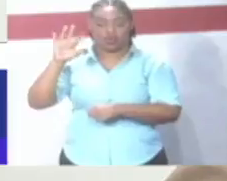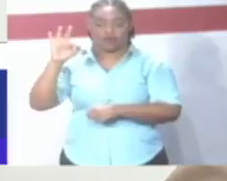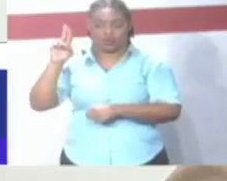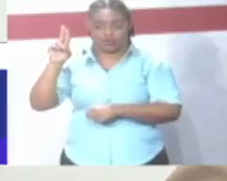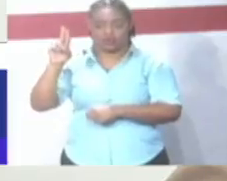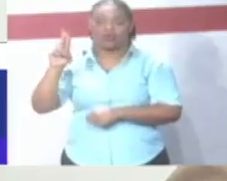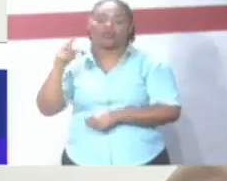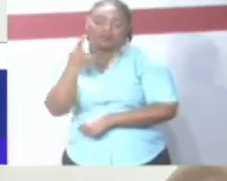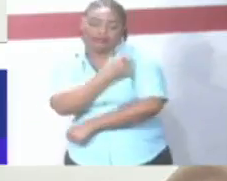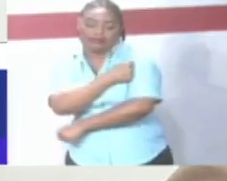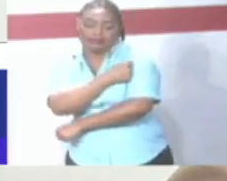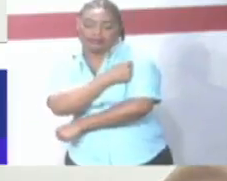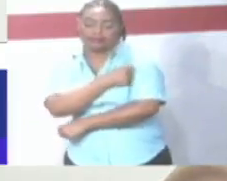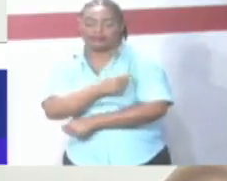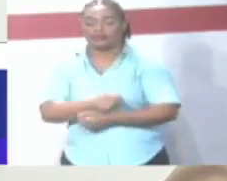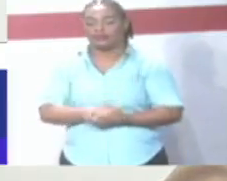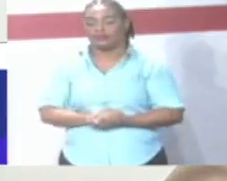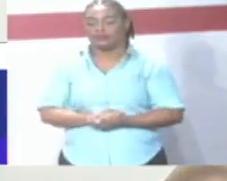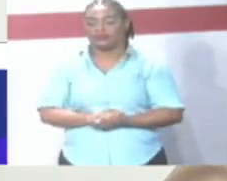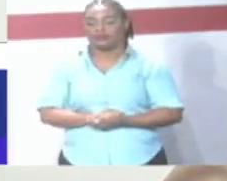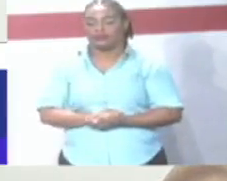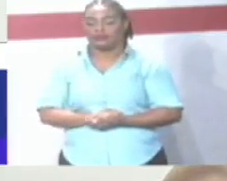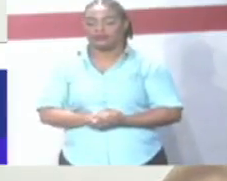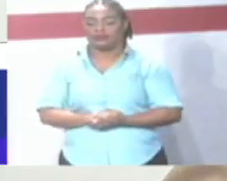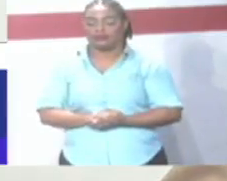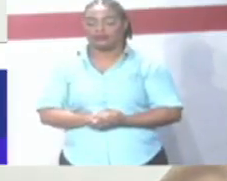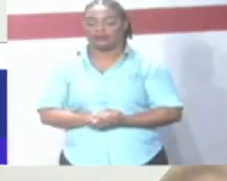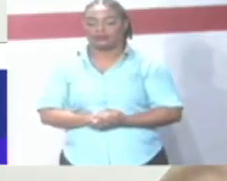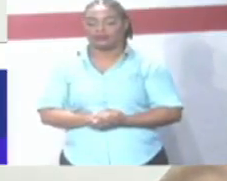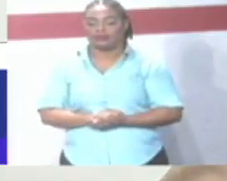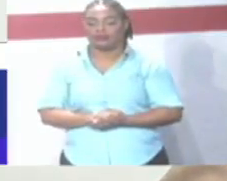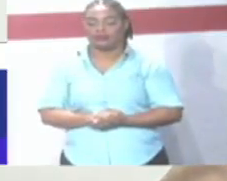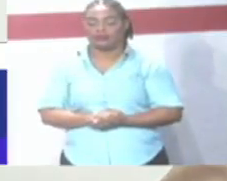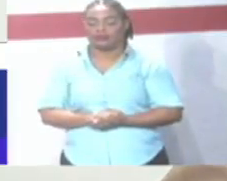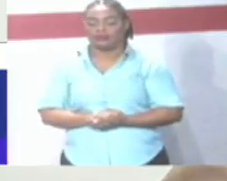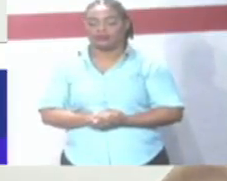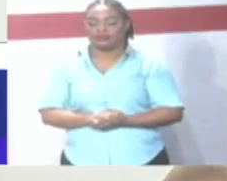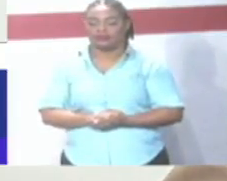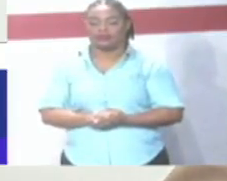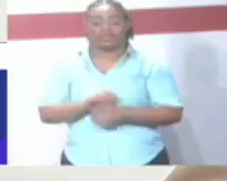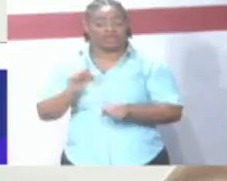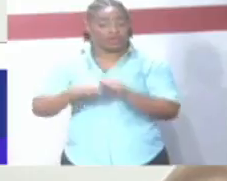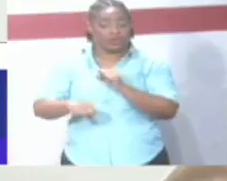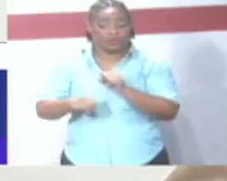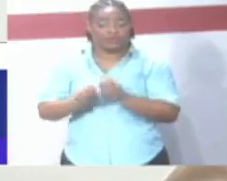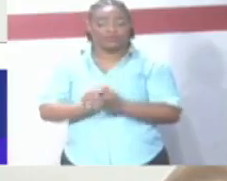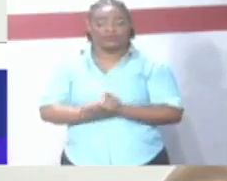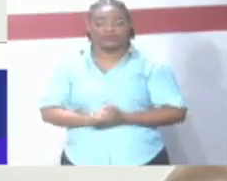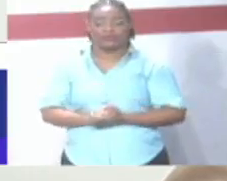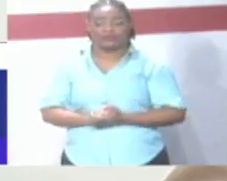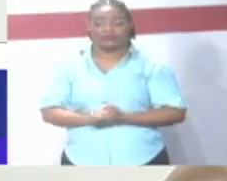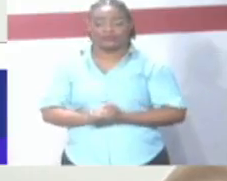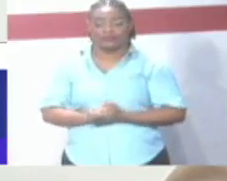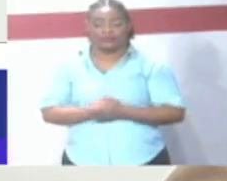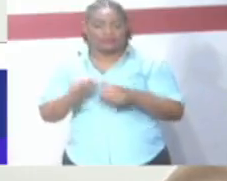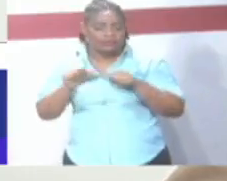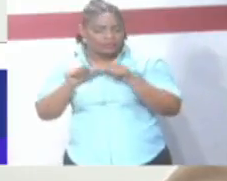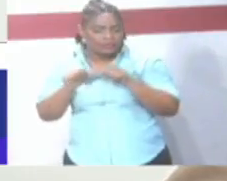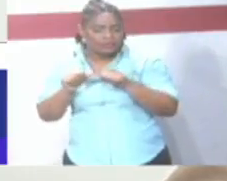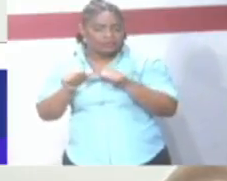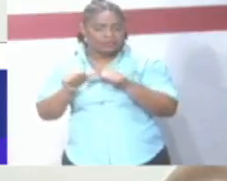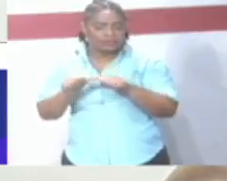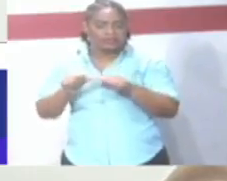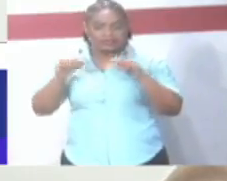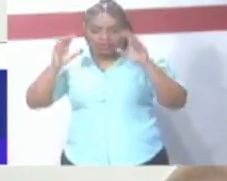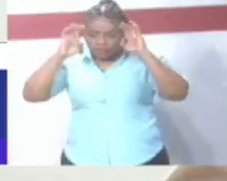vaccinated with their influenza vaccine, right? So as usual, we start our public education campaign